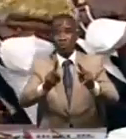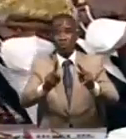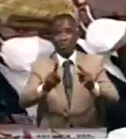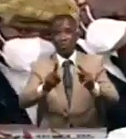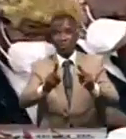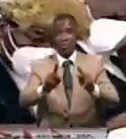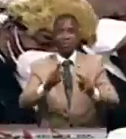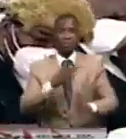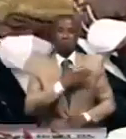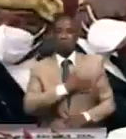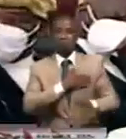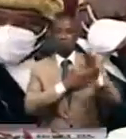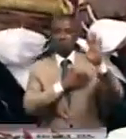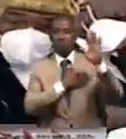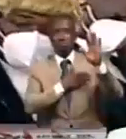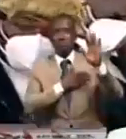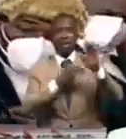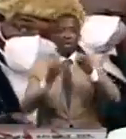my Lord, speaking for